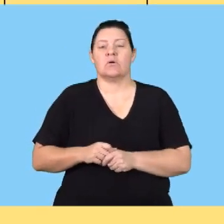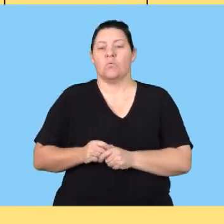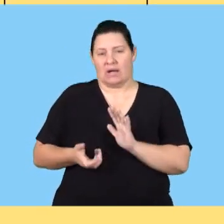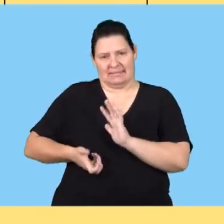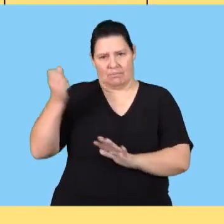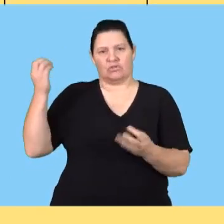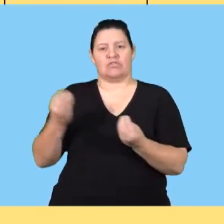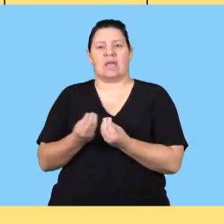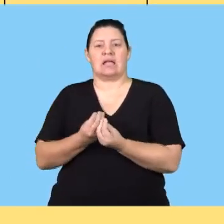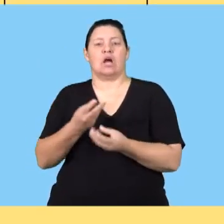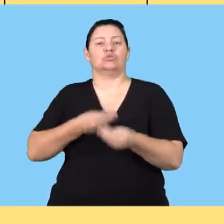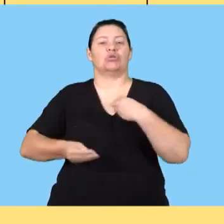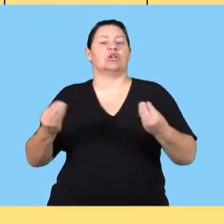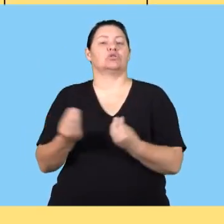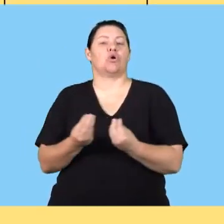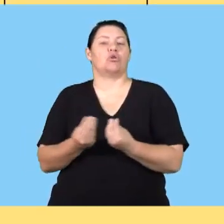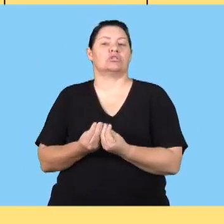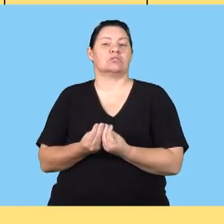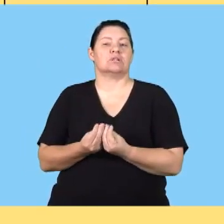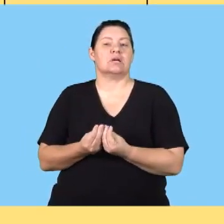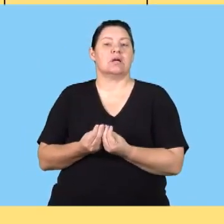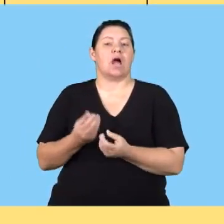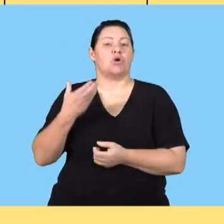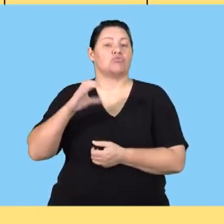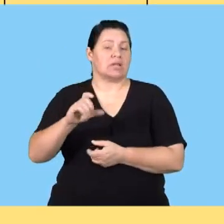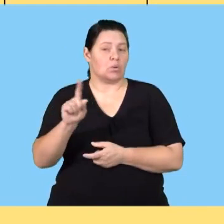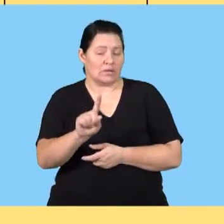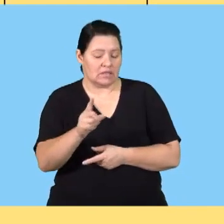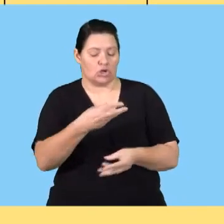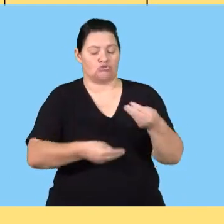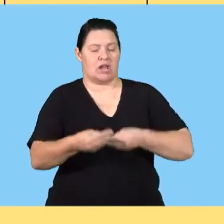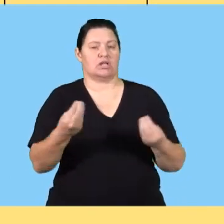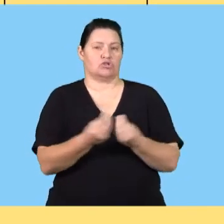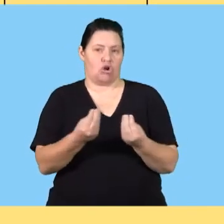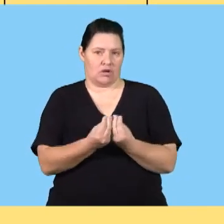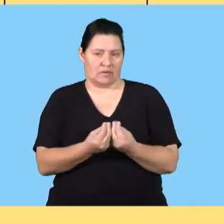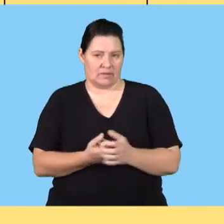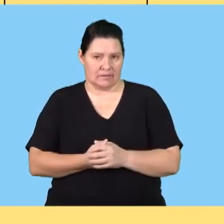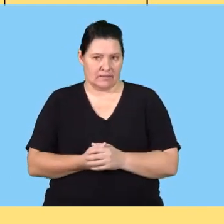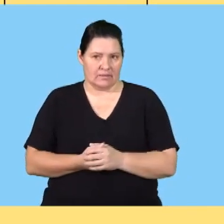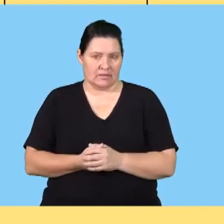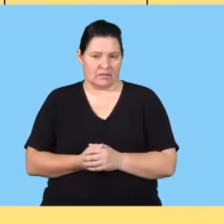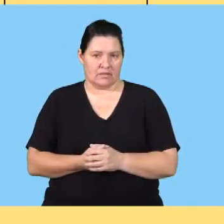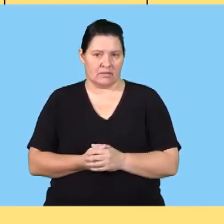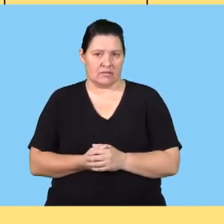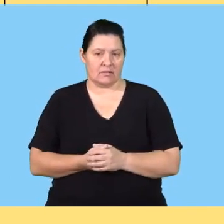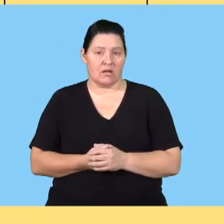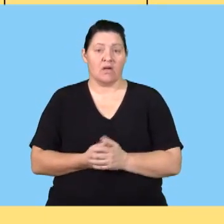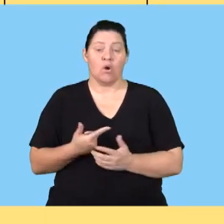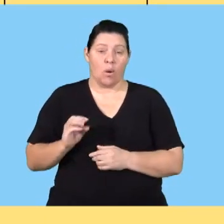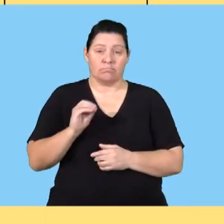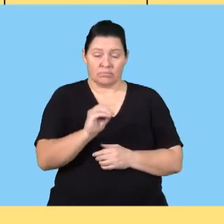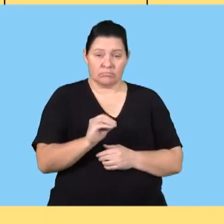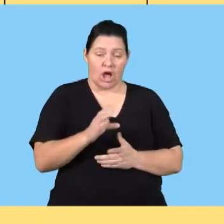These are damaged goods. So trading stock, account credit, trading stock. And the